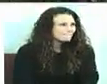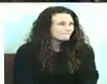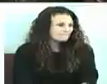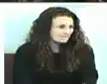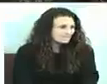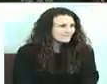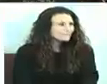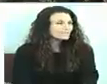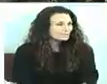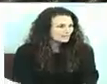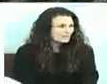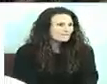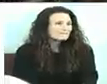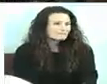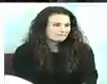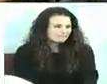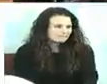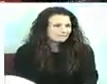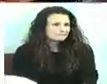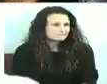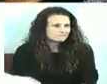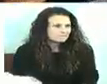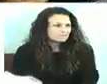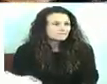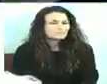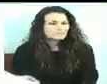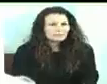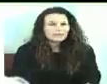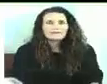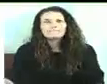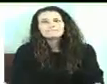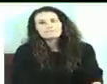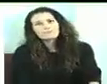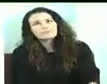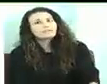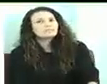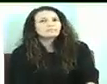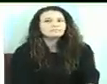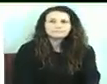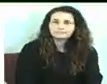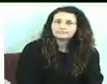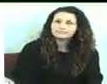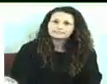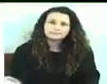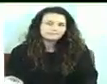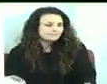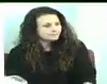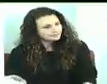Oh,